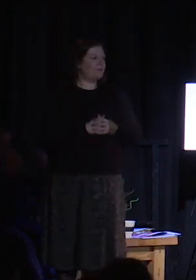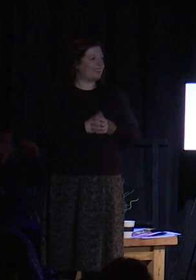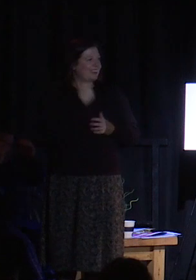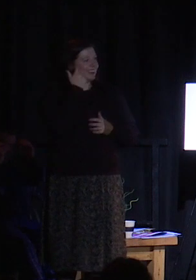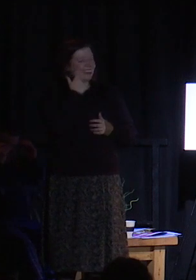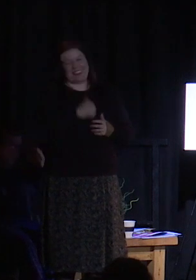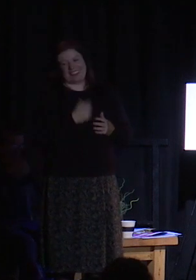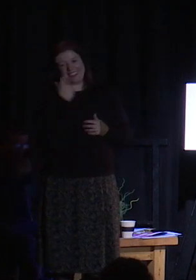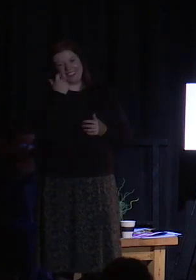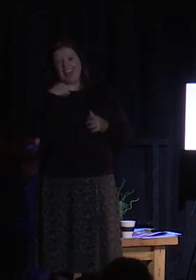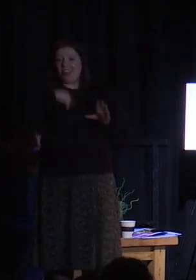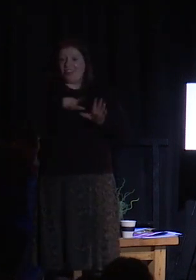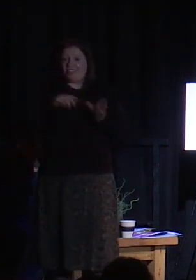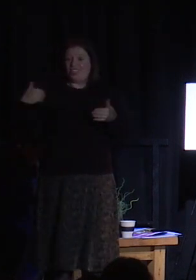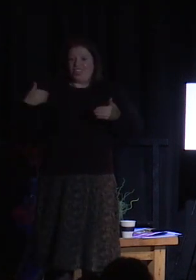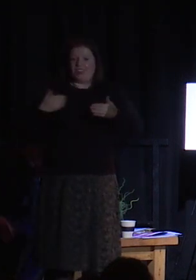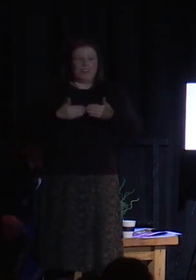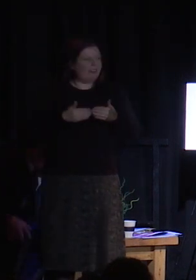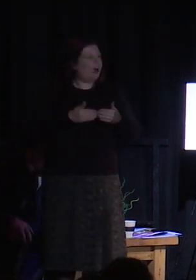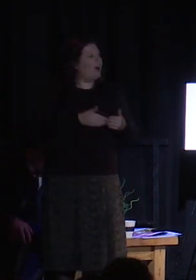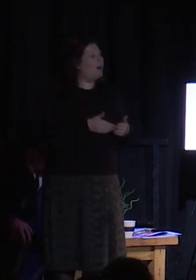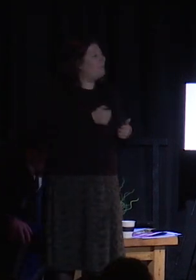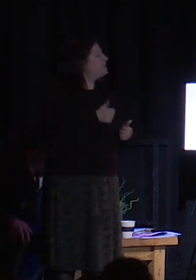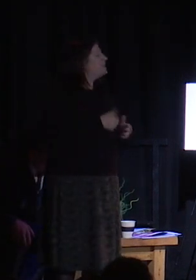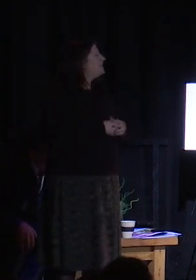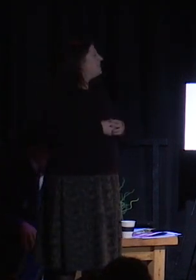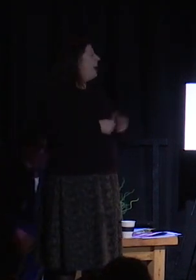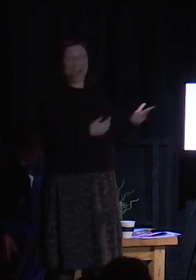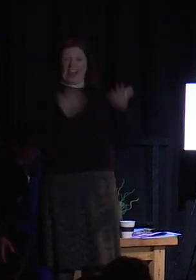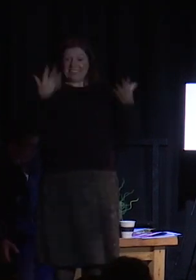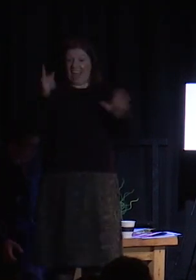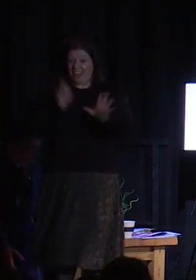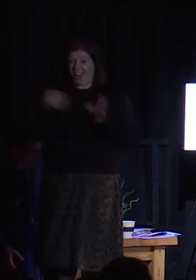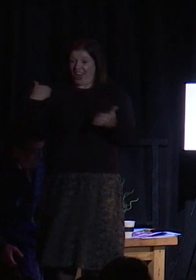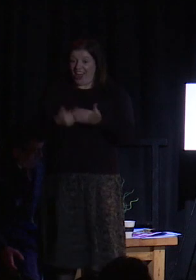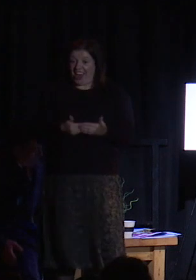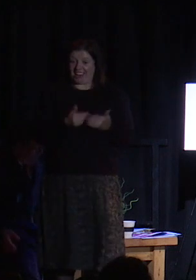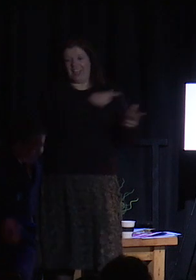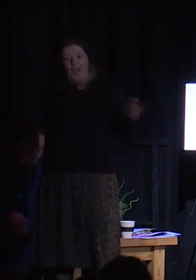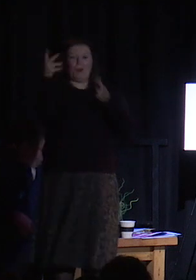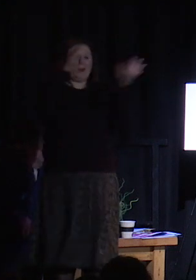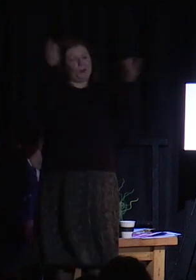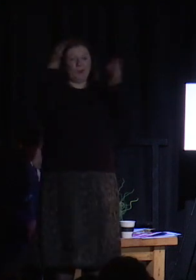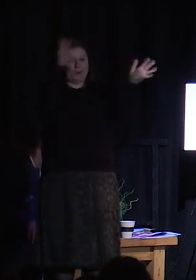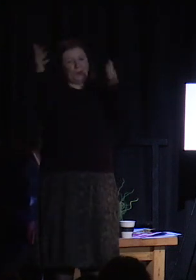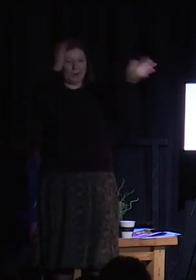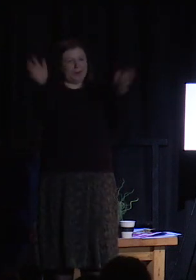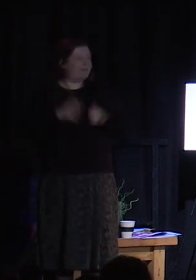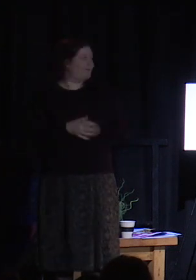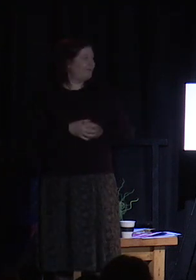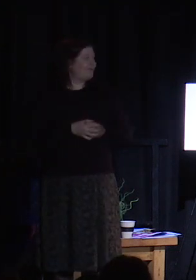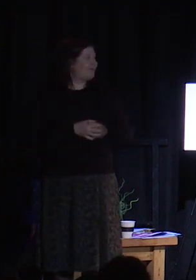been around this year, not that button, 10 years! So I